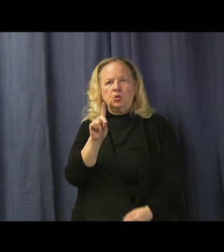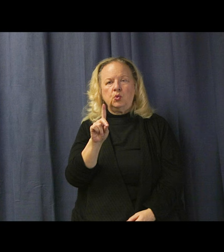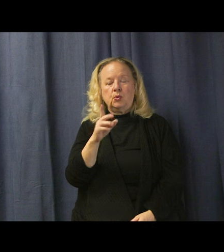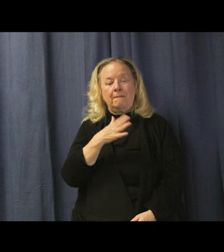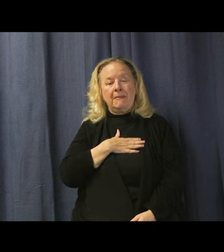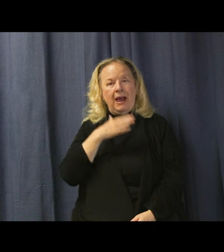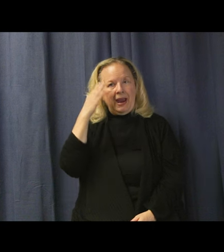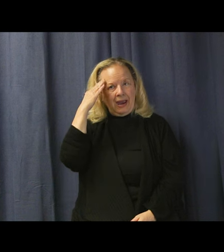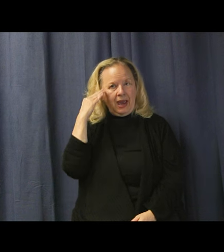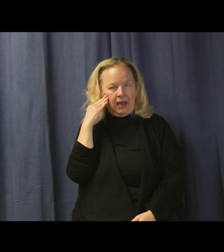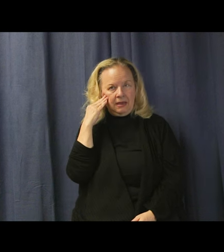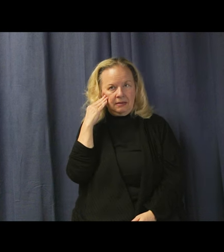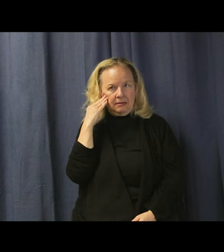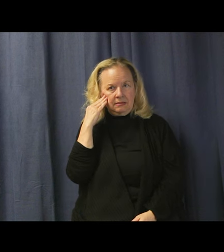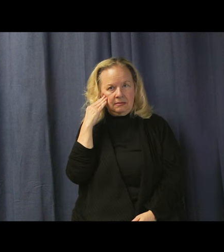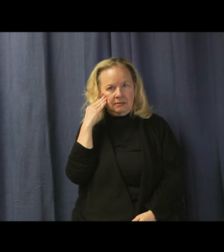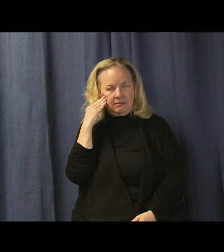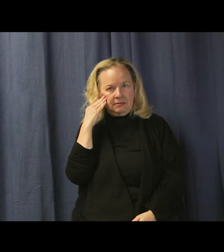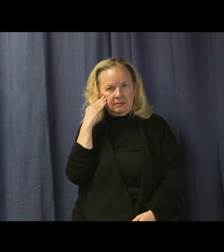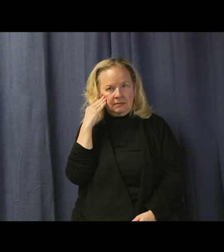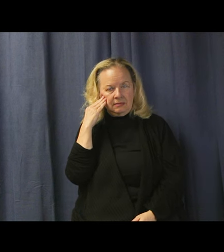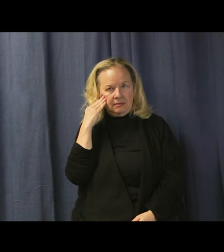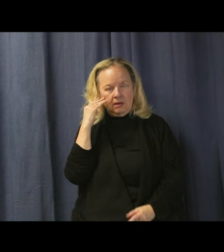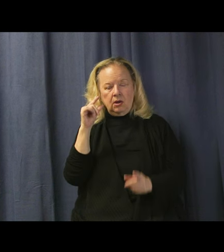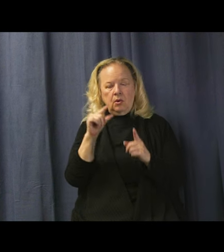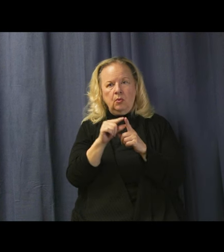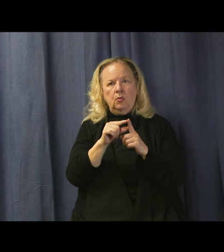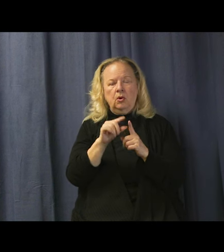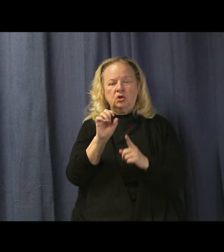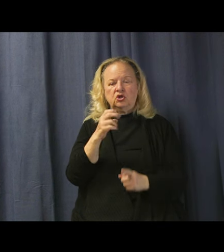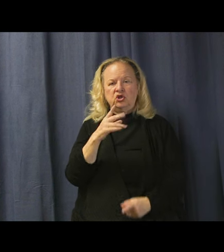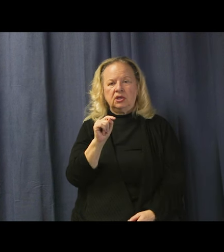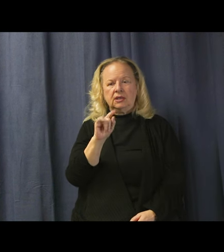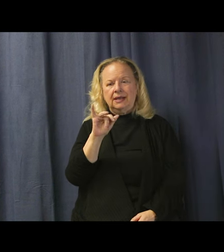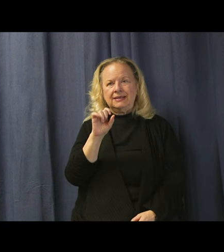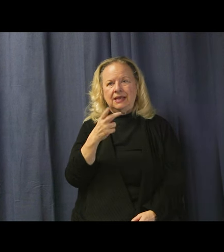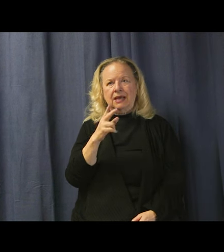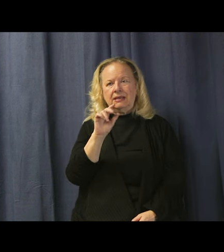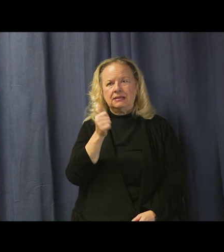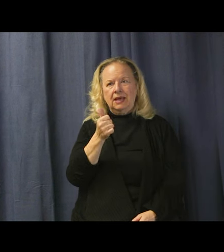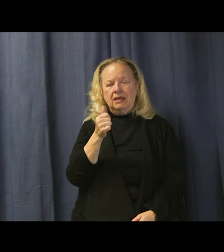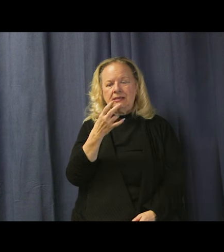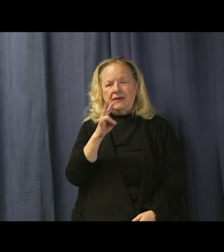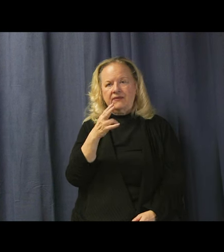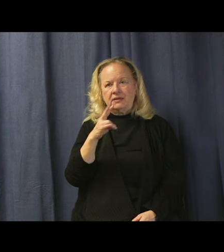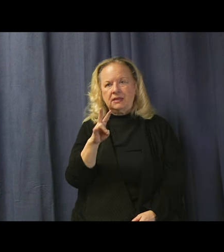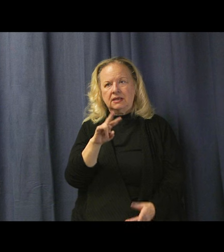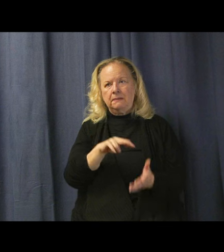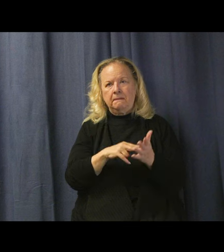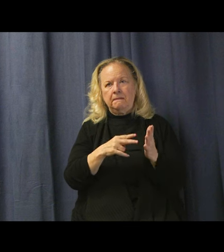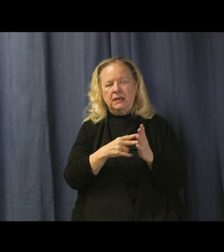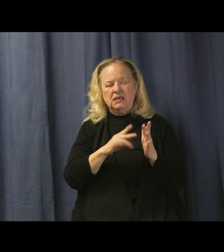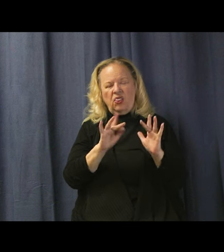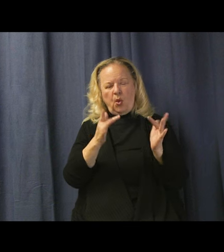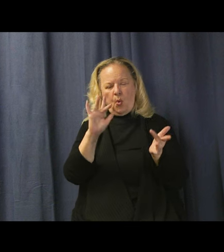my head. Now, the word sheet in Isaiah 10:17 means thorns.